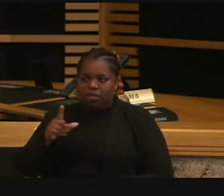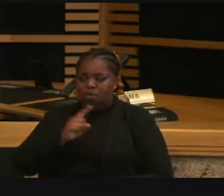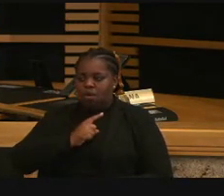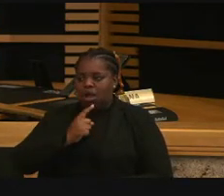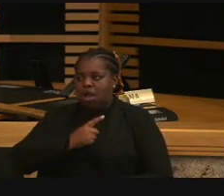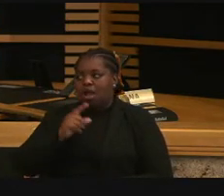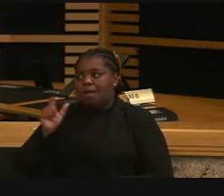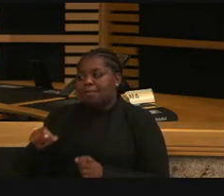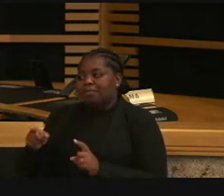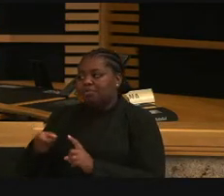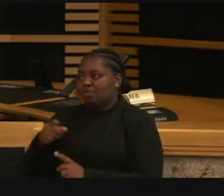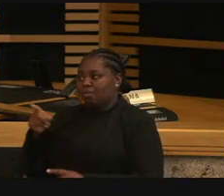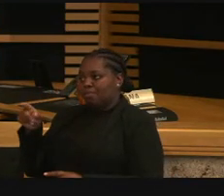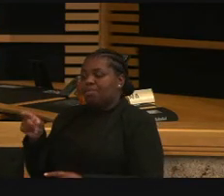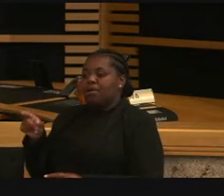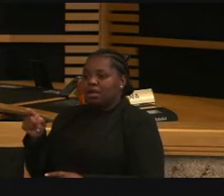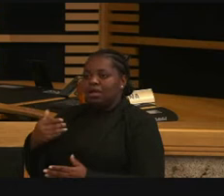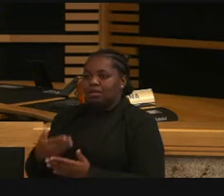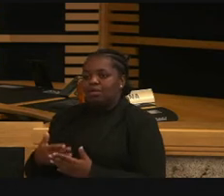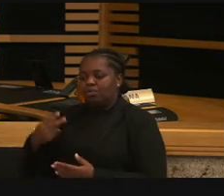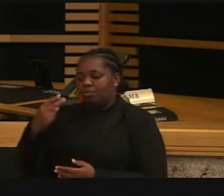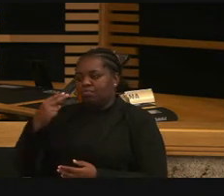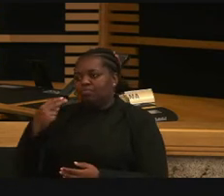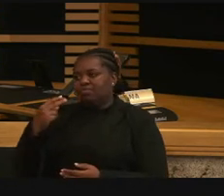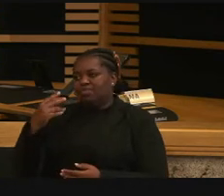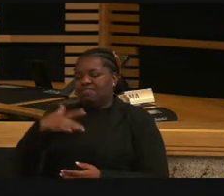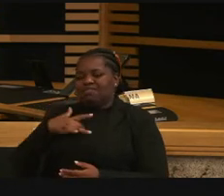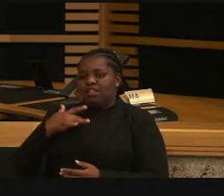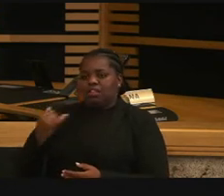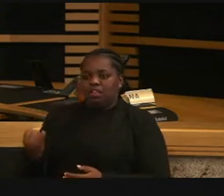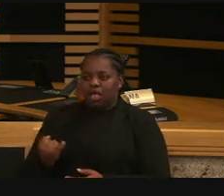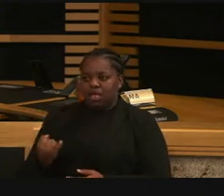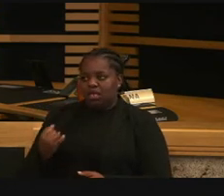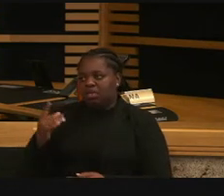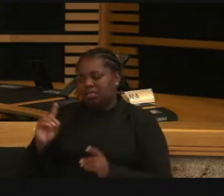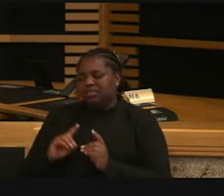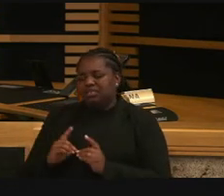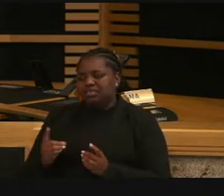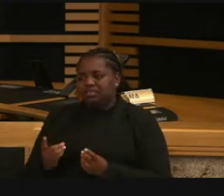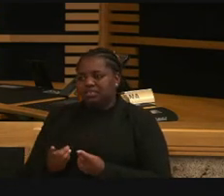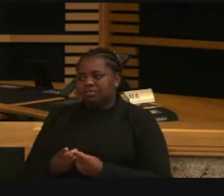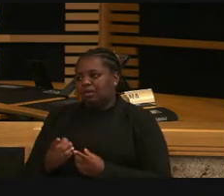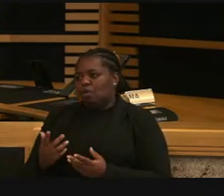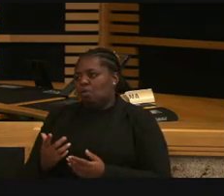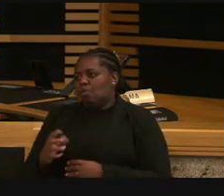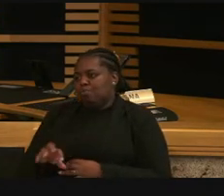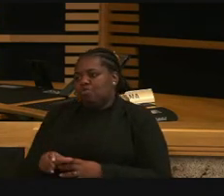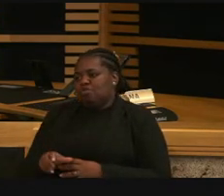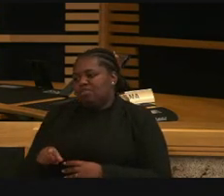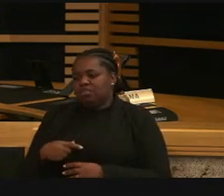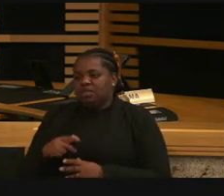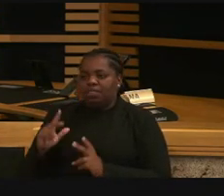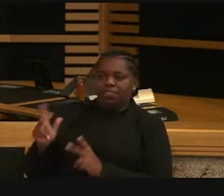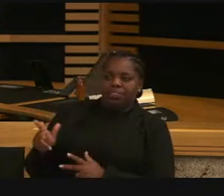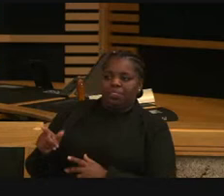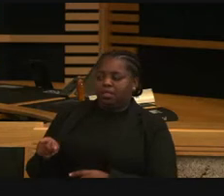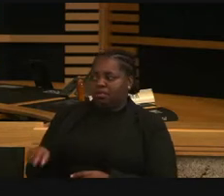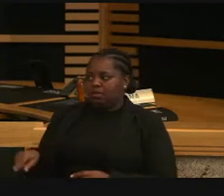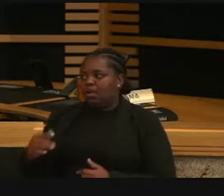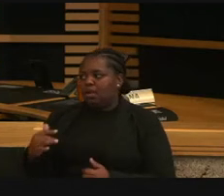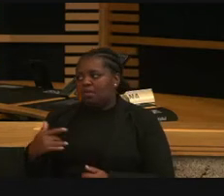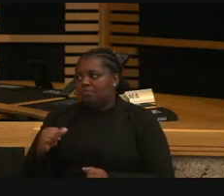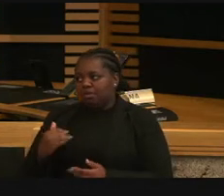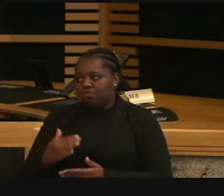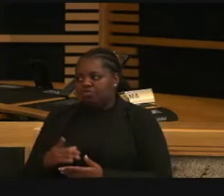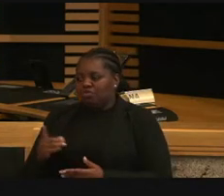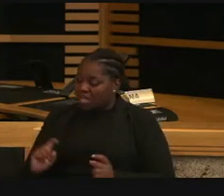base Ndabankulu bangade bazibona ingathi urhulumente weMpuma Koloni nakabakhathalelanga. Ya, sathi ke